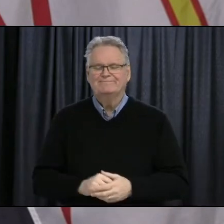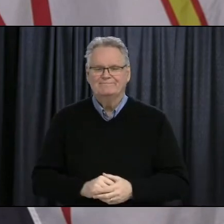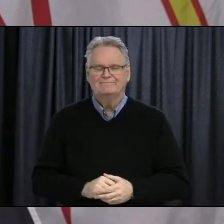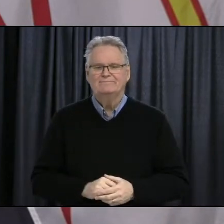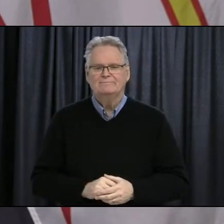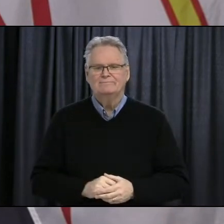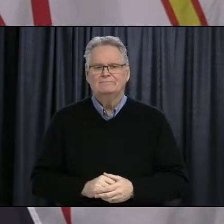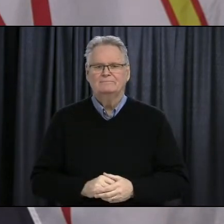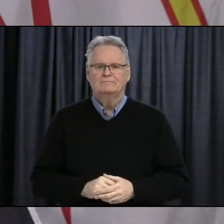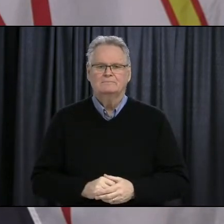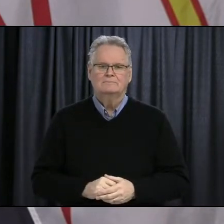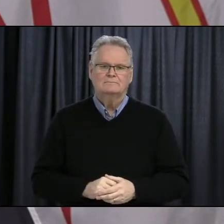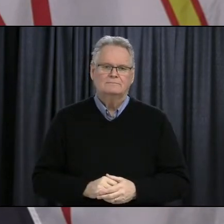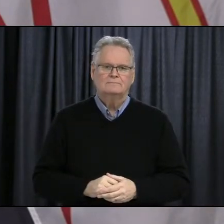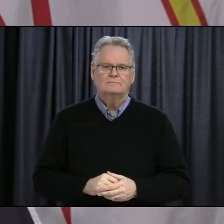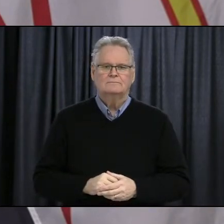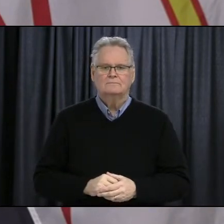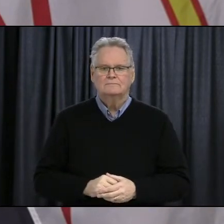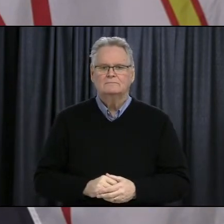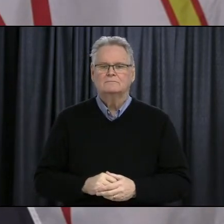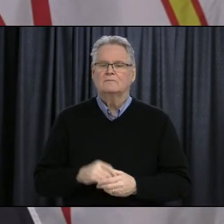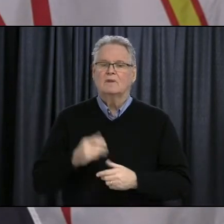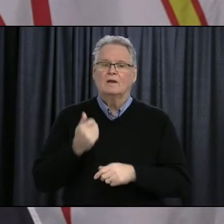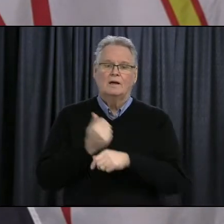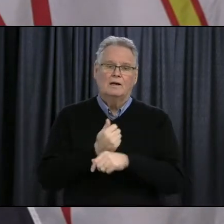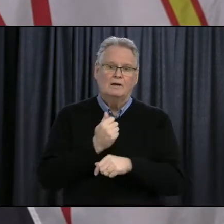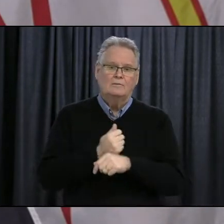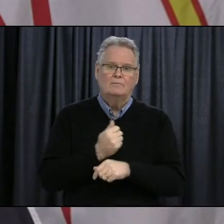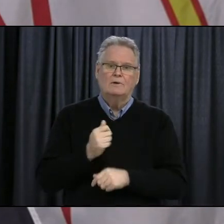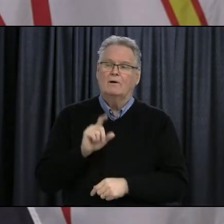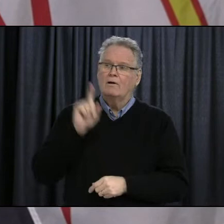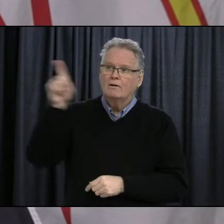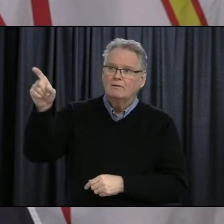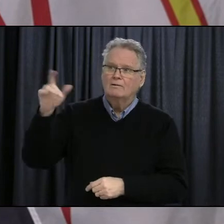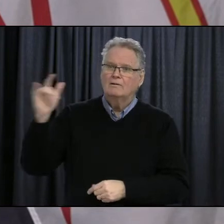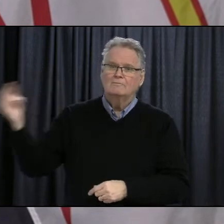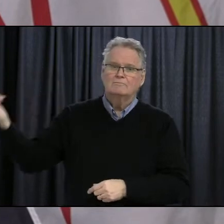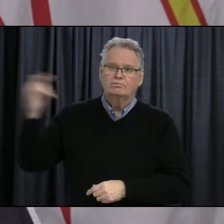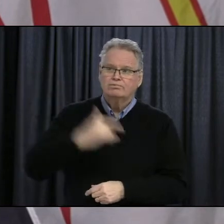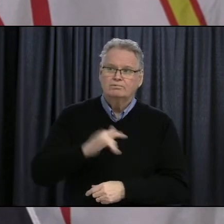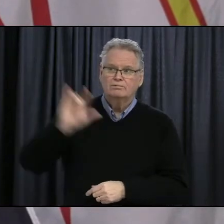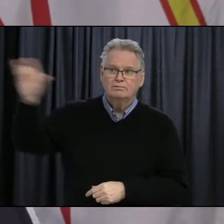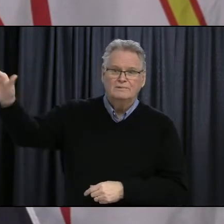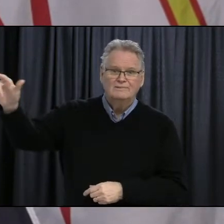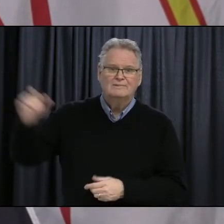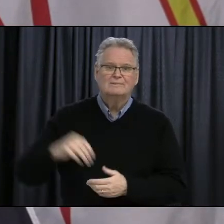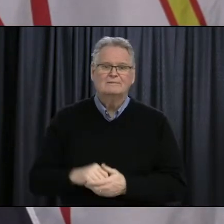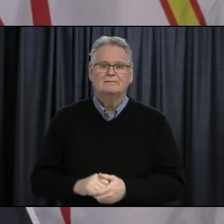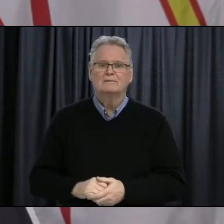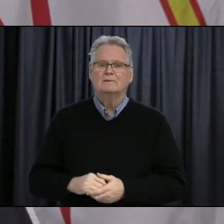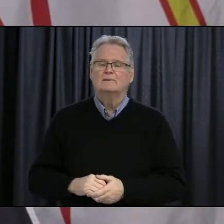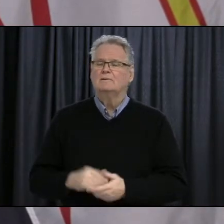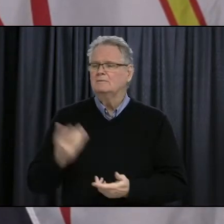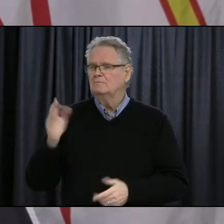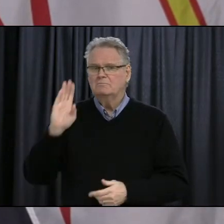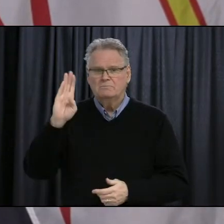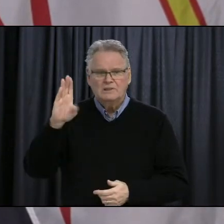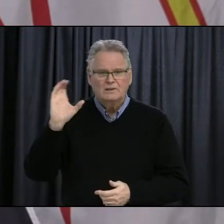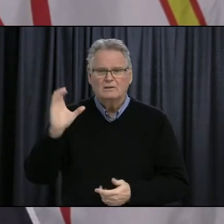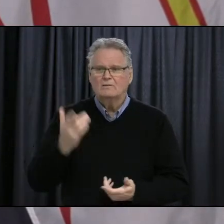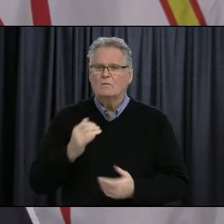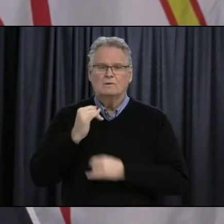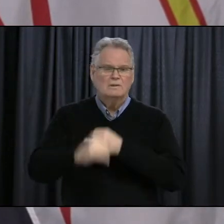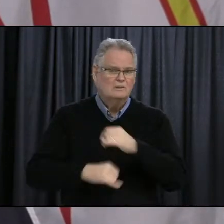fully self-isolate for 14 days. Modified self-isolation for Canadian rotational workers is not a